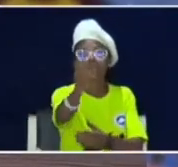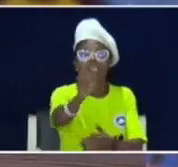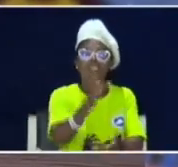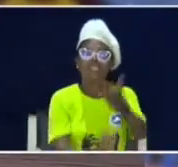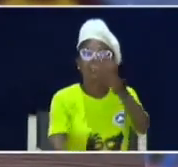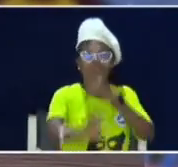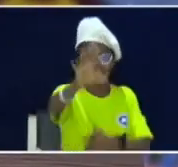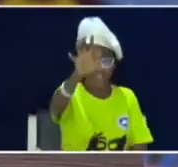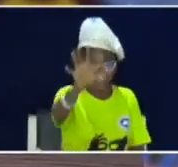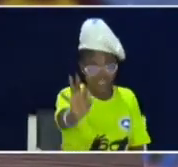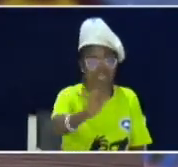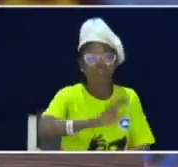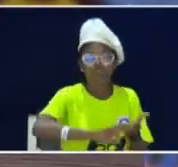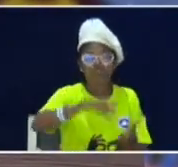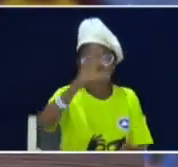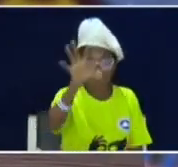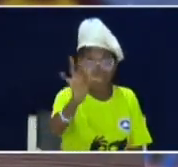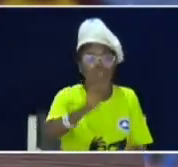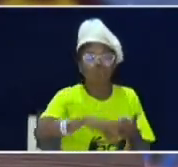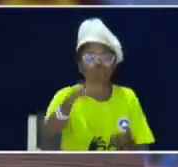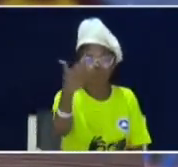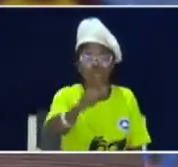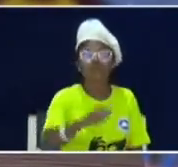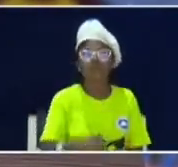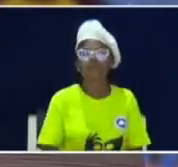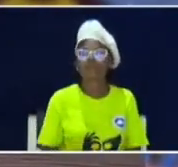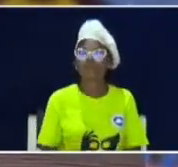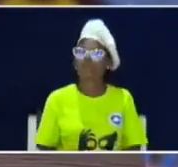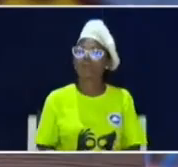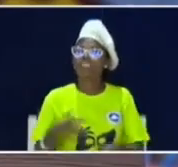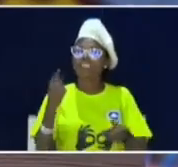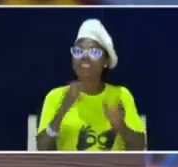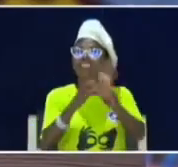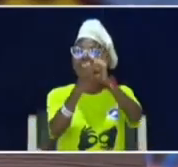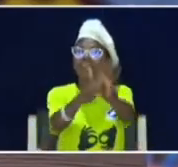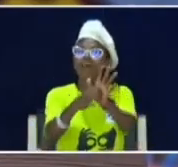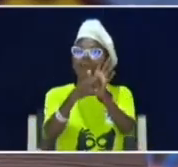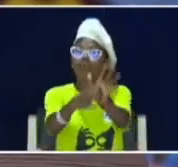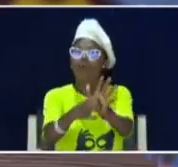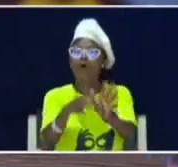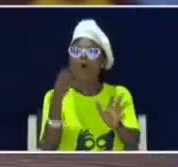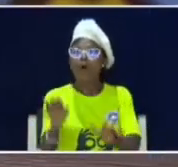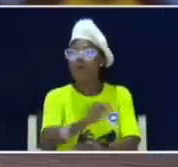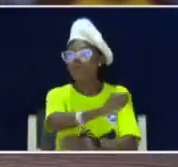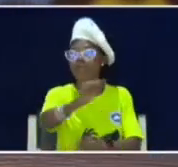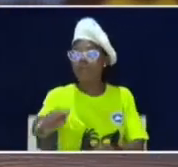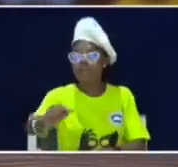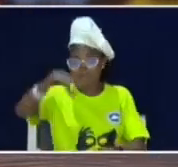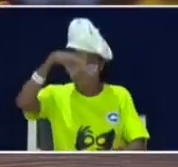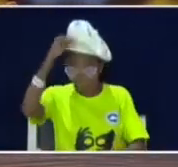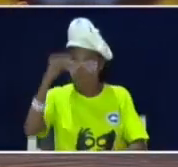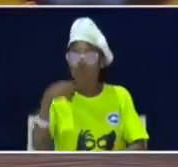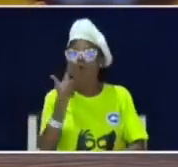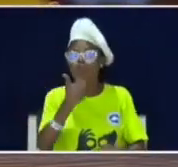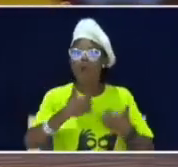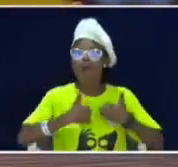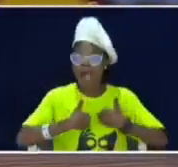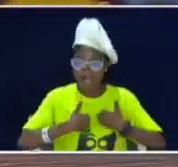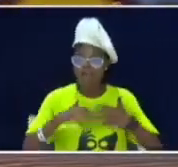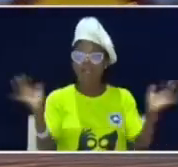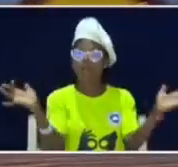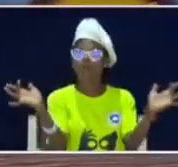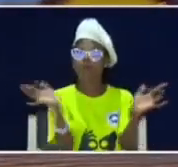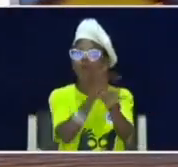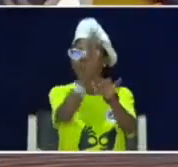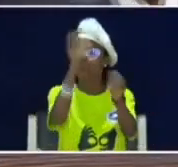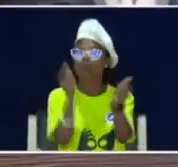1 to verse 10, gave us a typical example of a man who had a contact with the king.